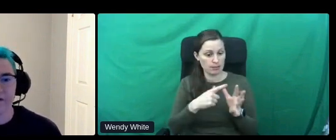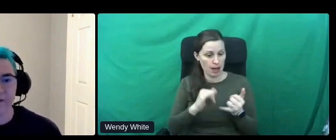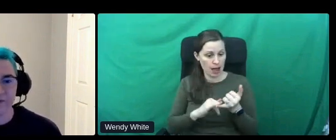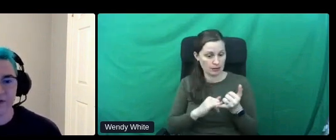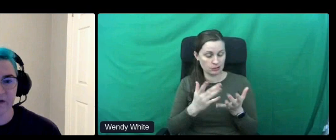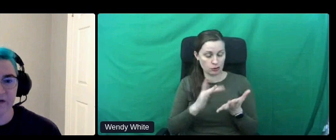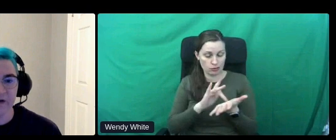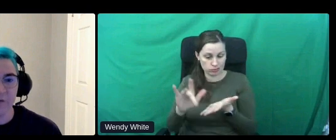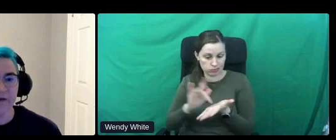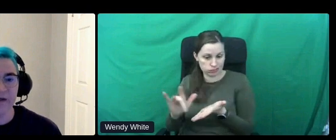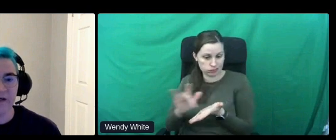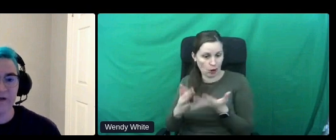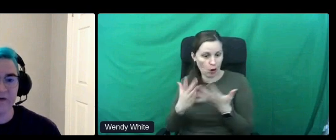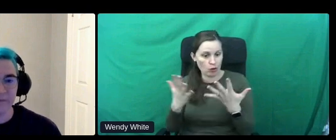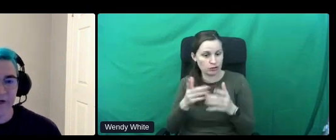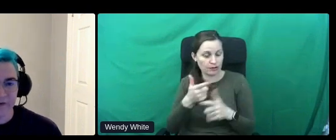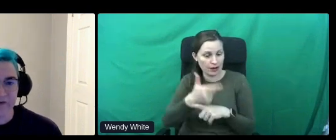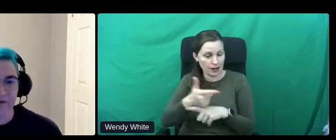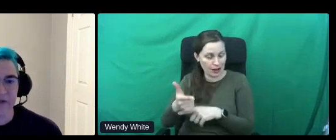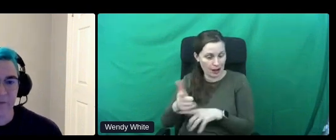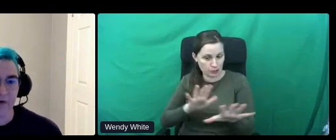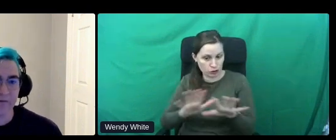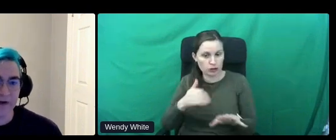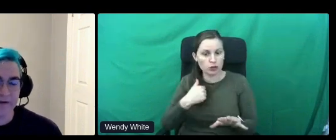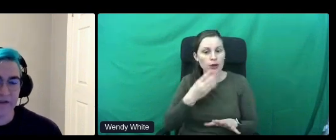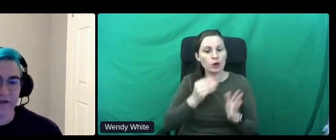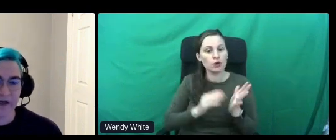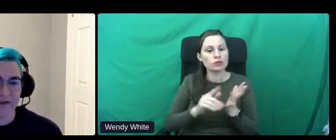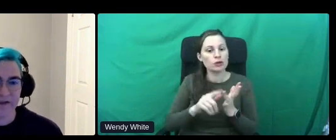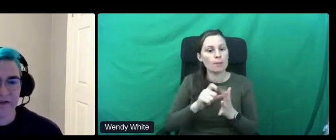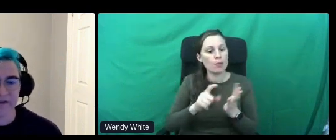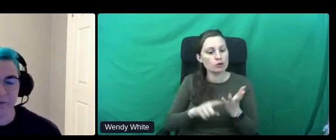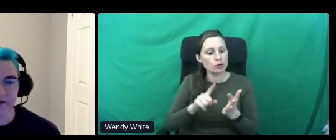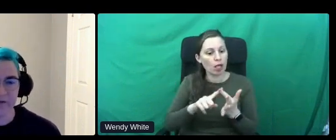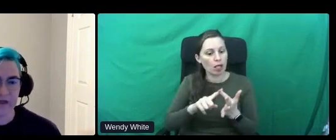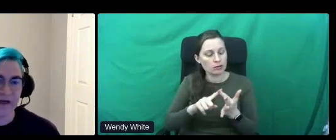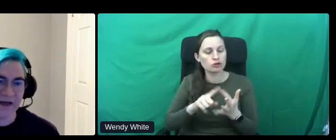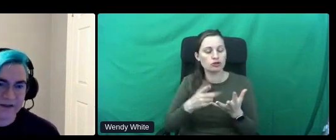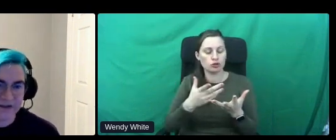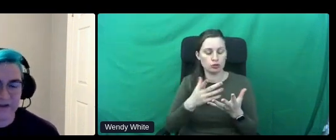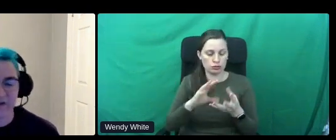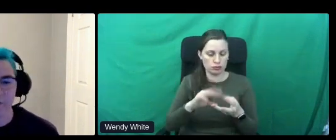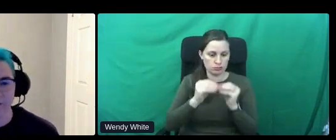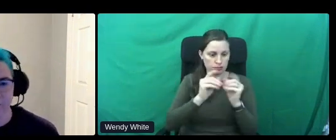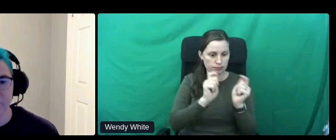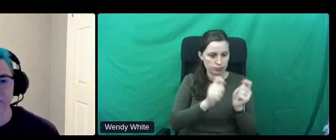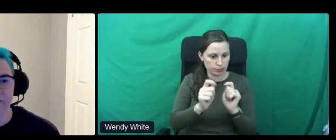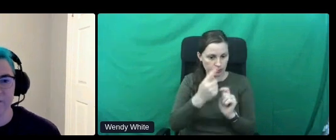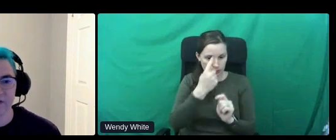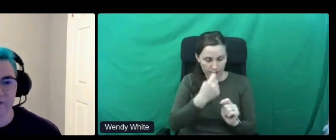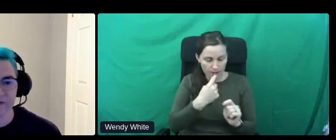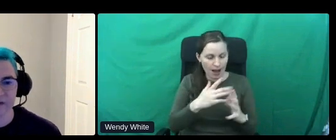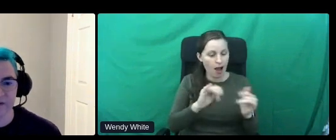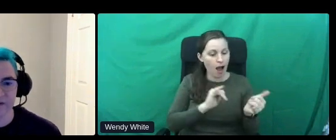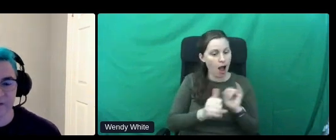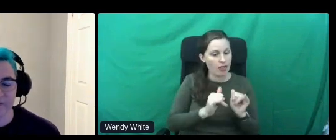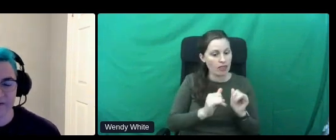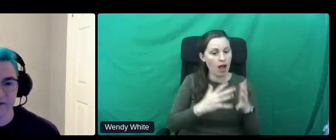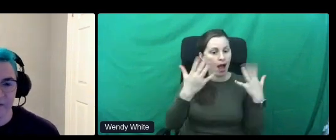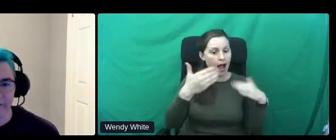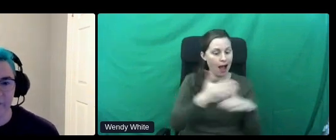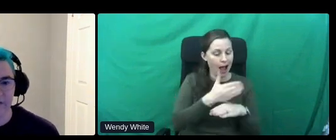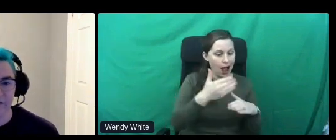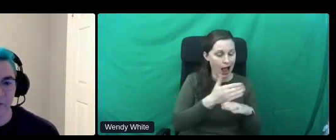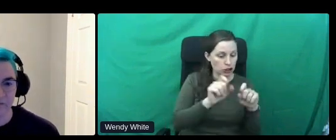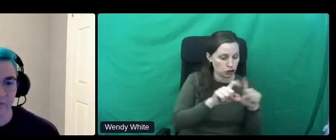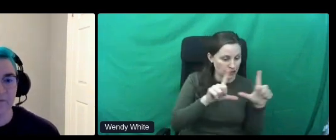our camera shake. We then had to use modules to assign profiles to each content to tell whether it was a high action scene or whether it was something that was